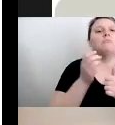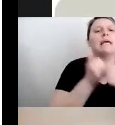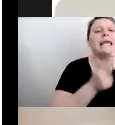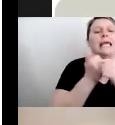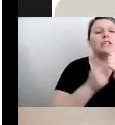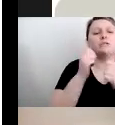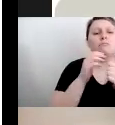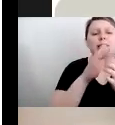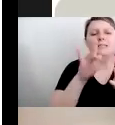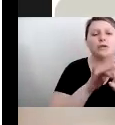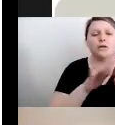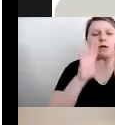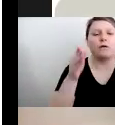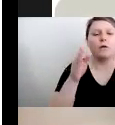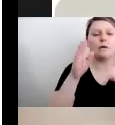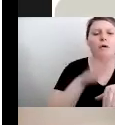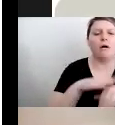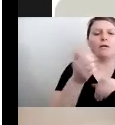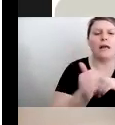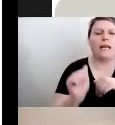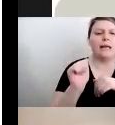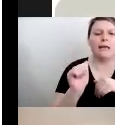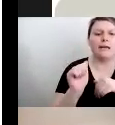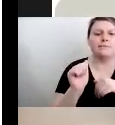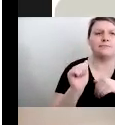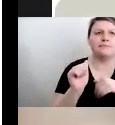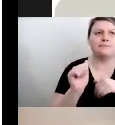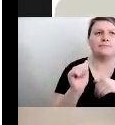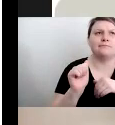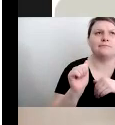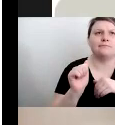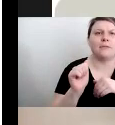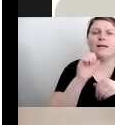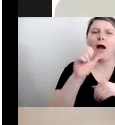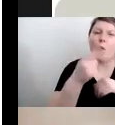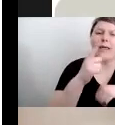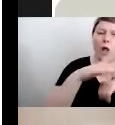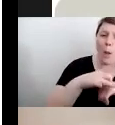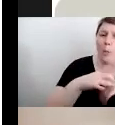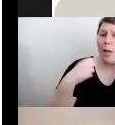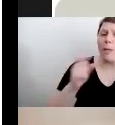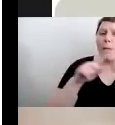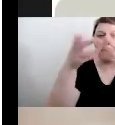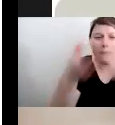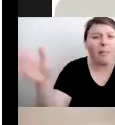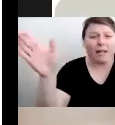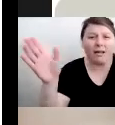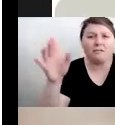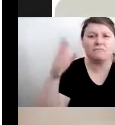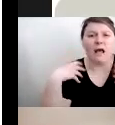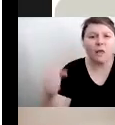on some aspect of not global health, but public health. And so you can see some of them are on